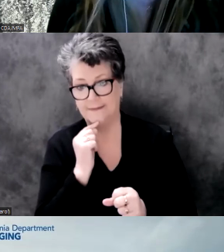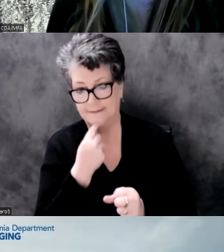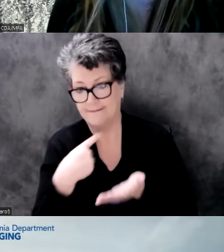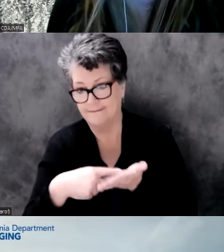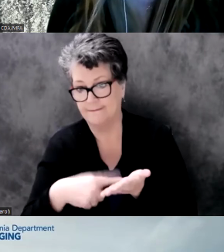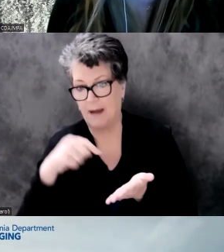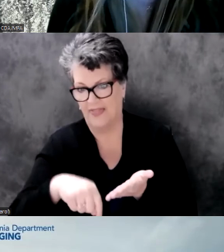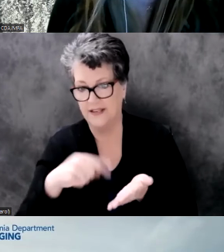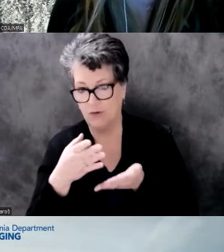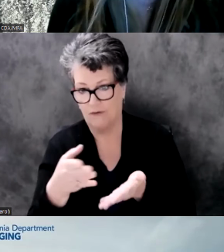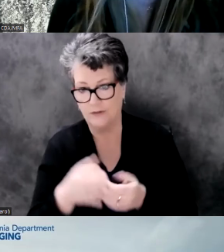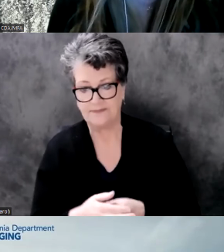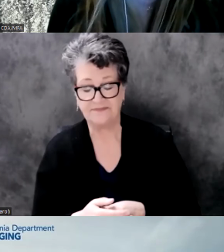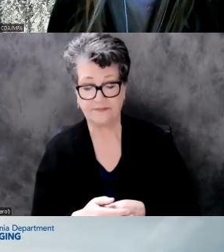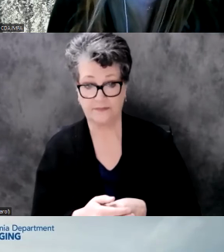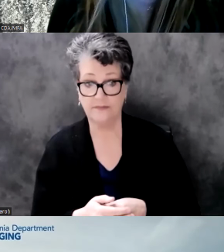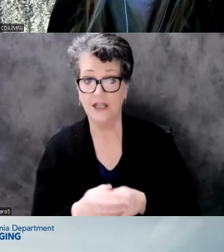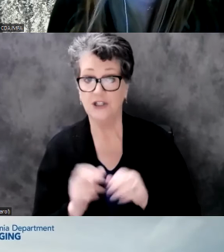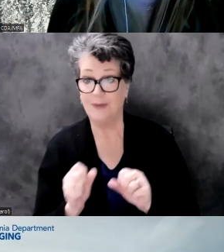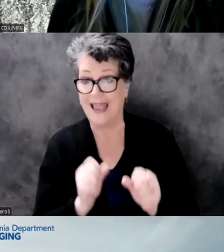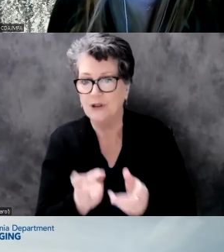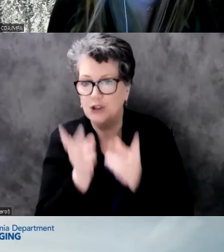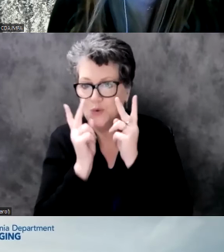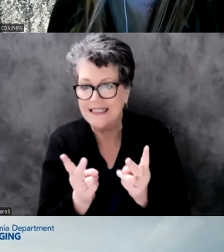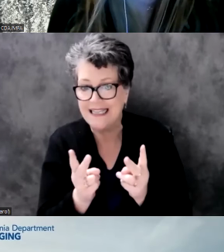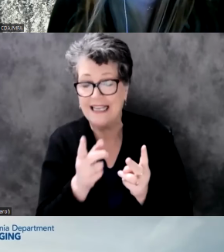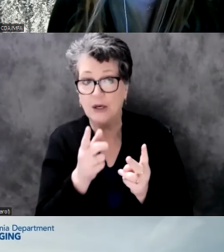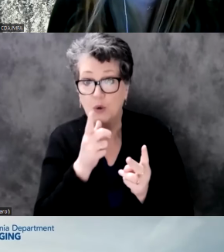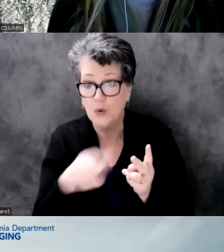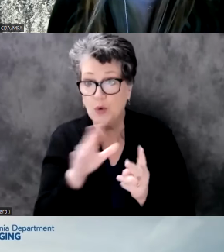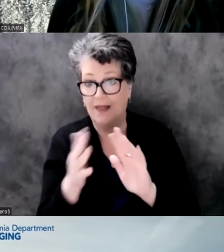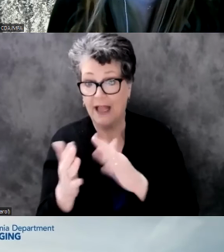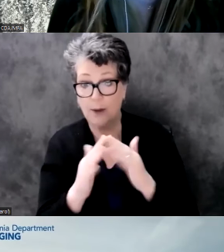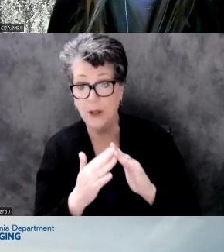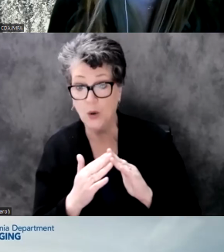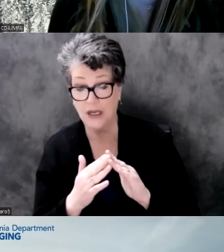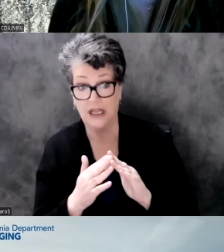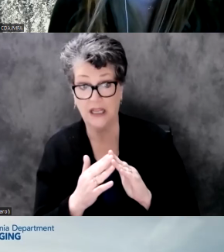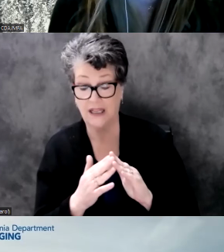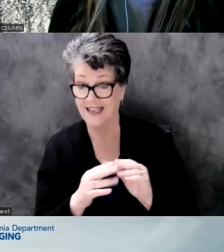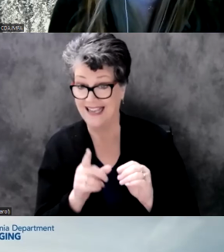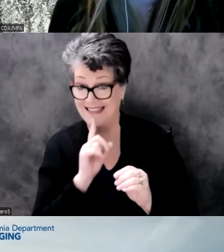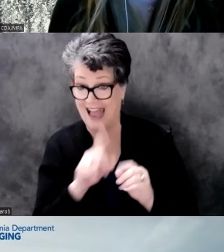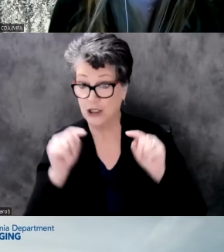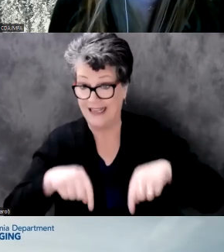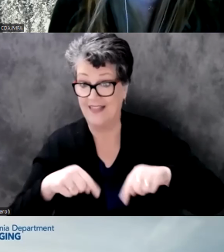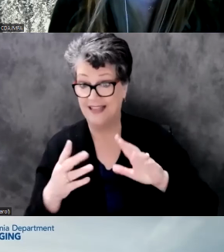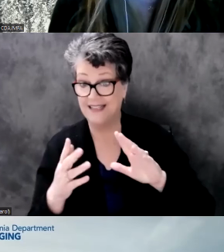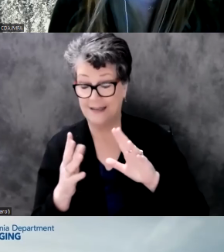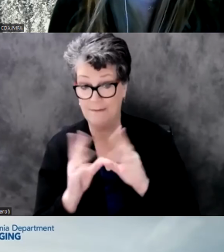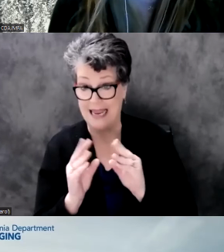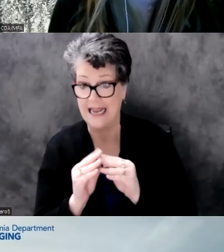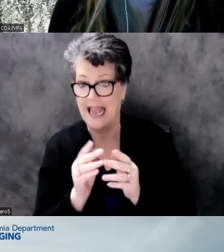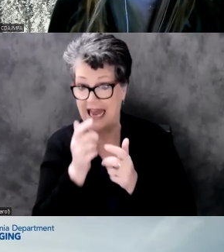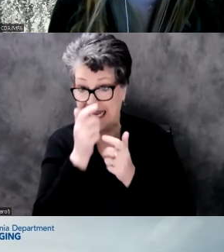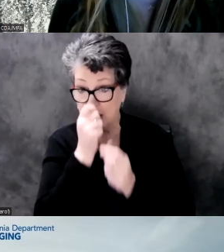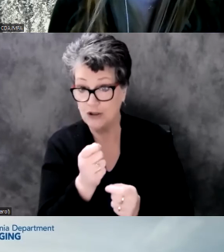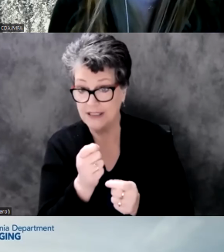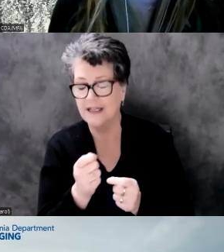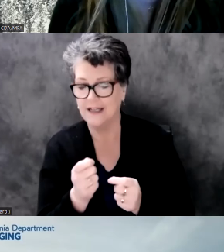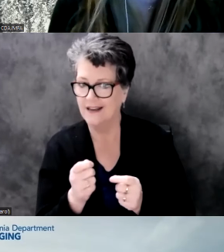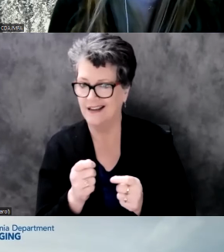offering, and to be able to see who in our communities is actually on this call and interested would have been